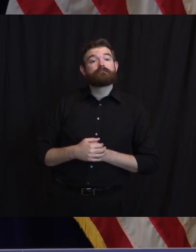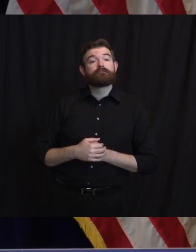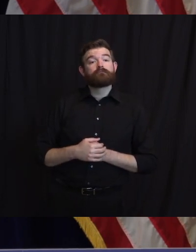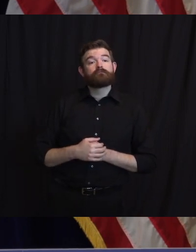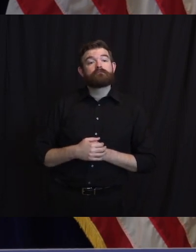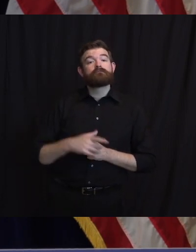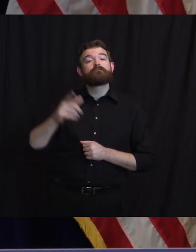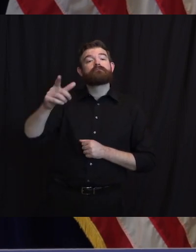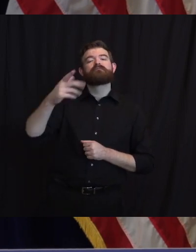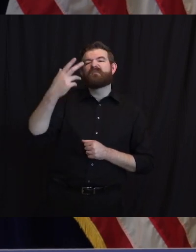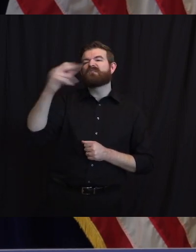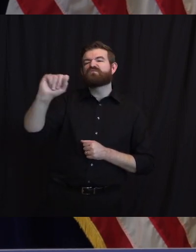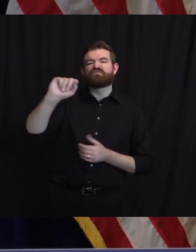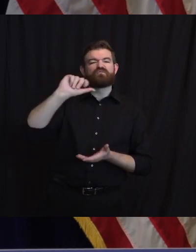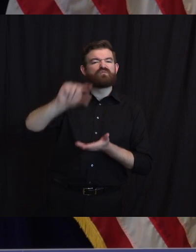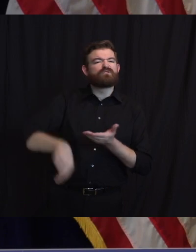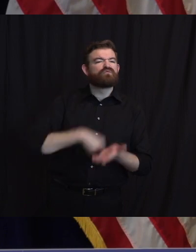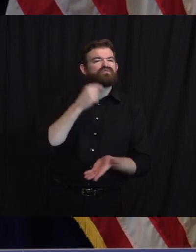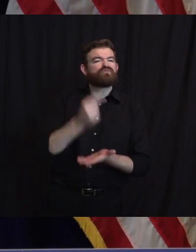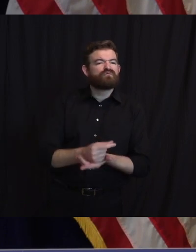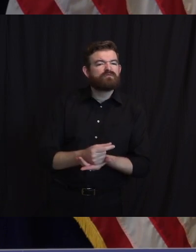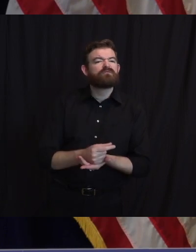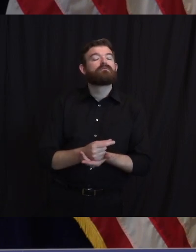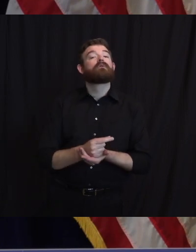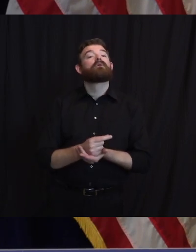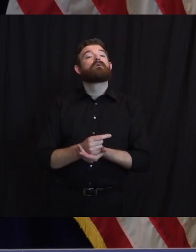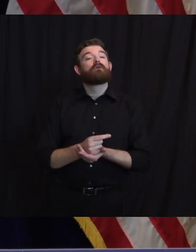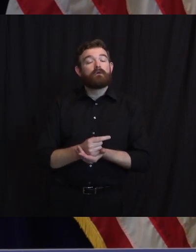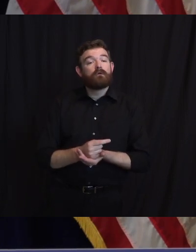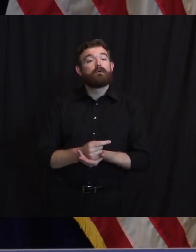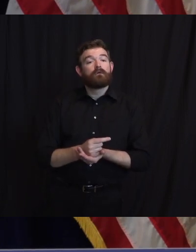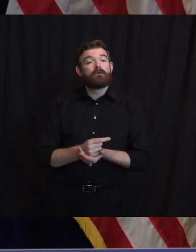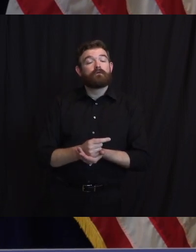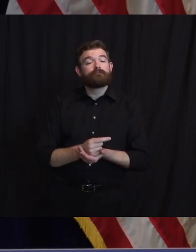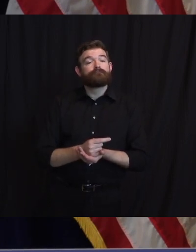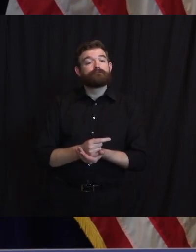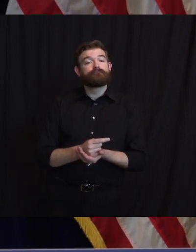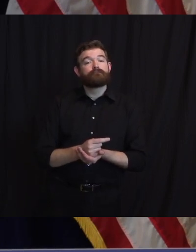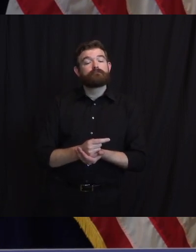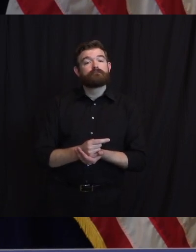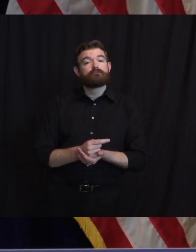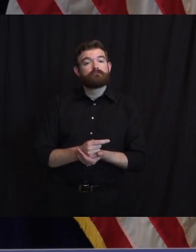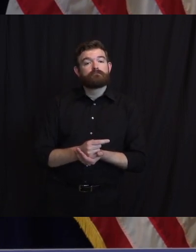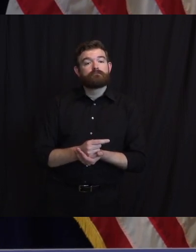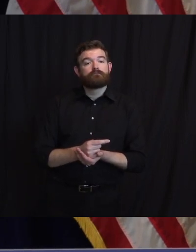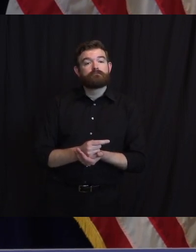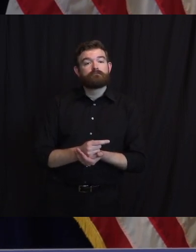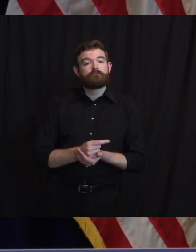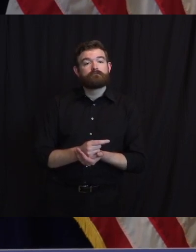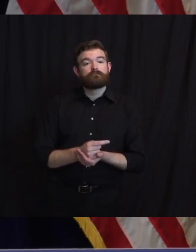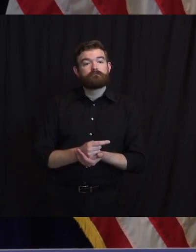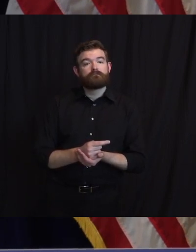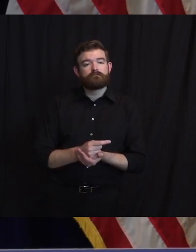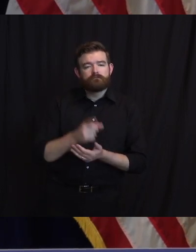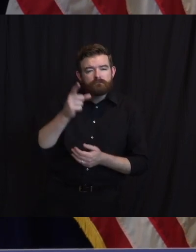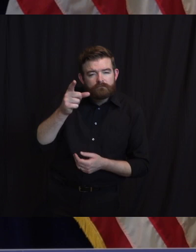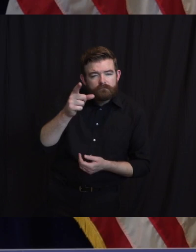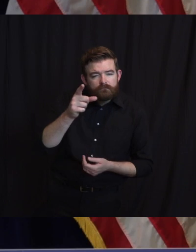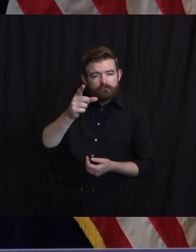had referenced earlier, right now the number is 25 for in-person